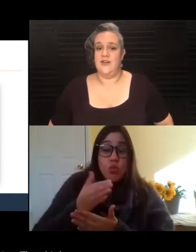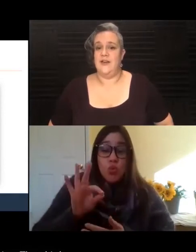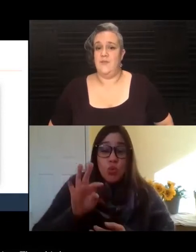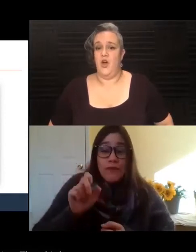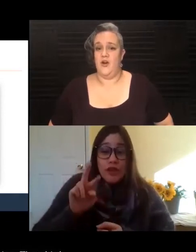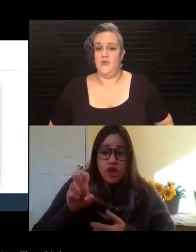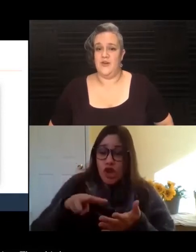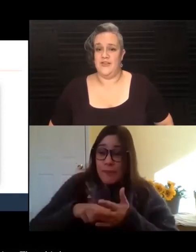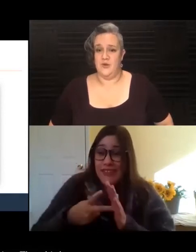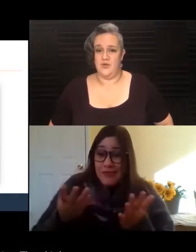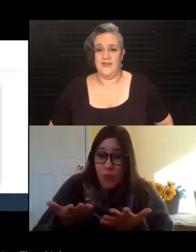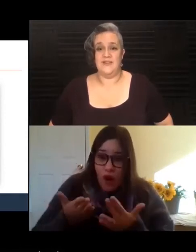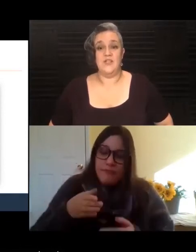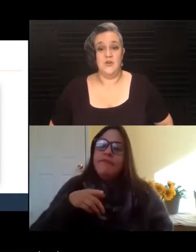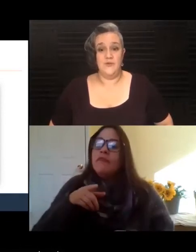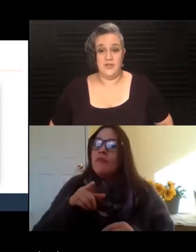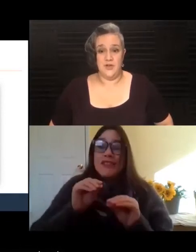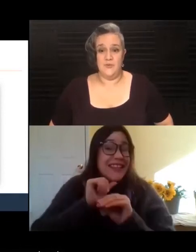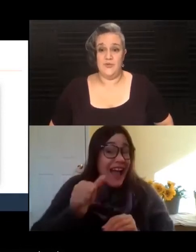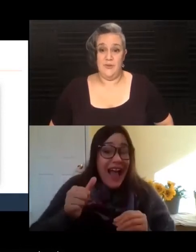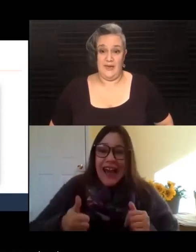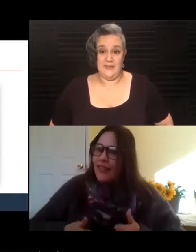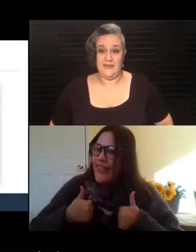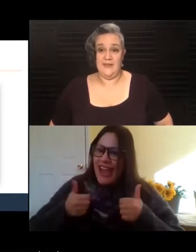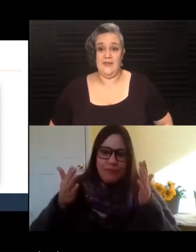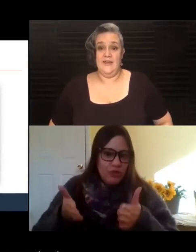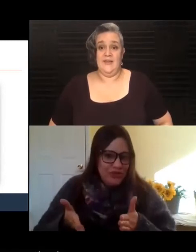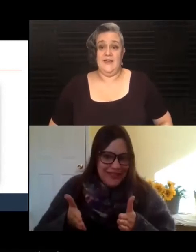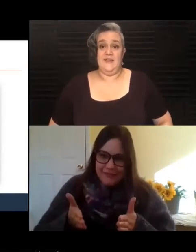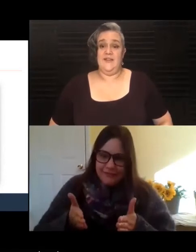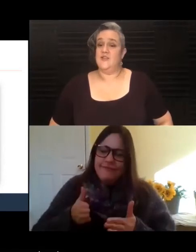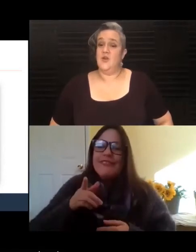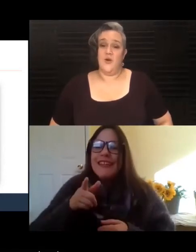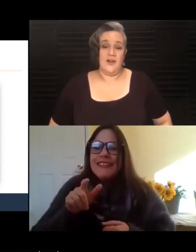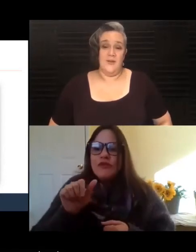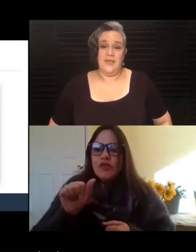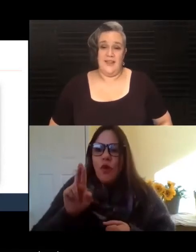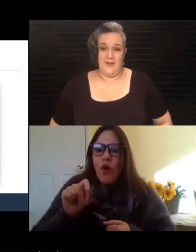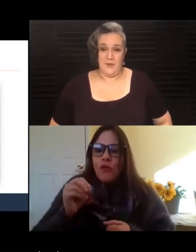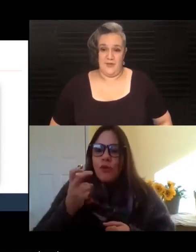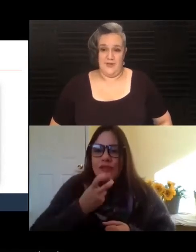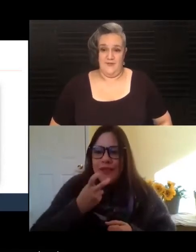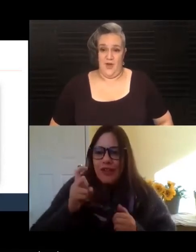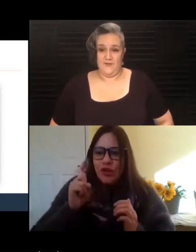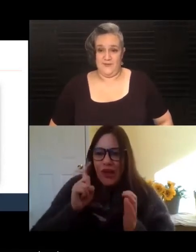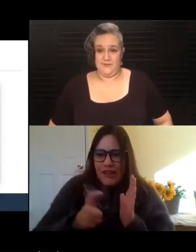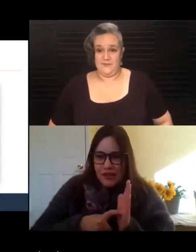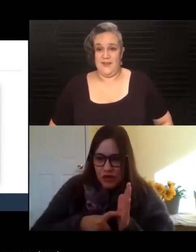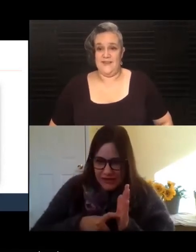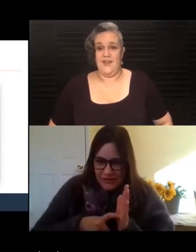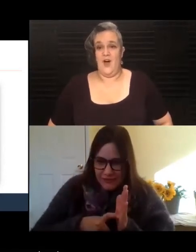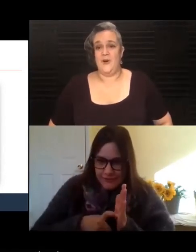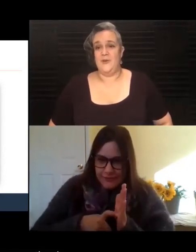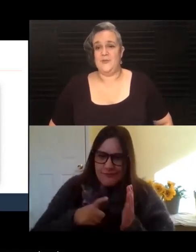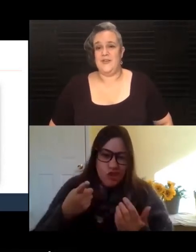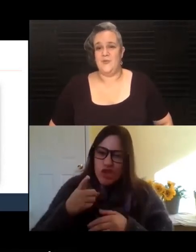recognition, enable auto transcription. This is a new feature, which means that there's not going to be a live person involved.